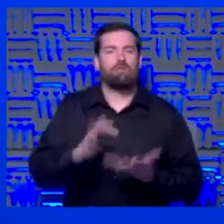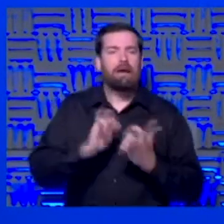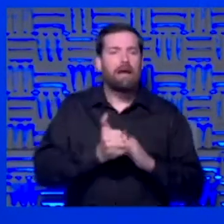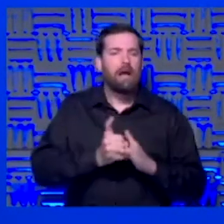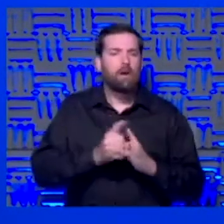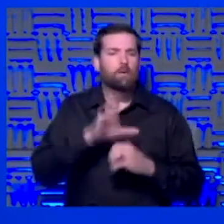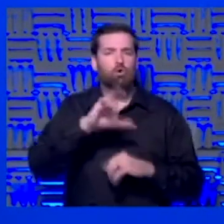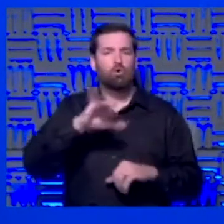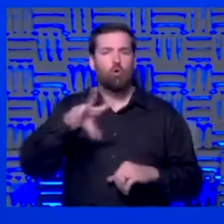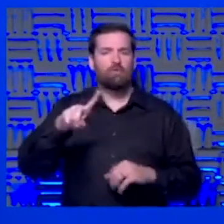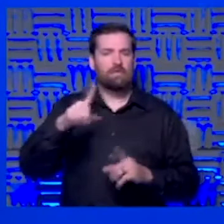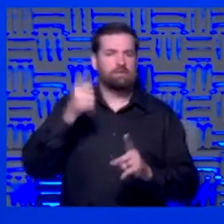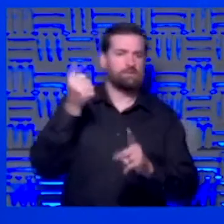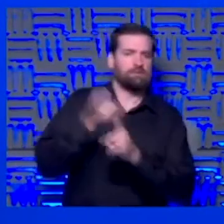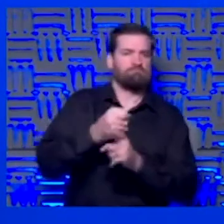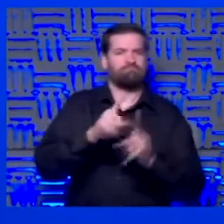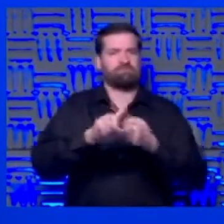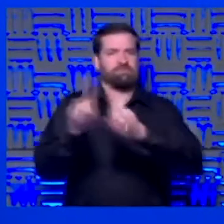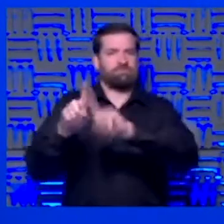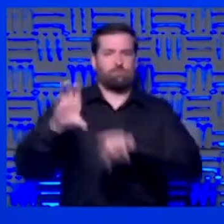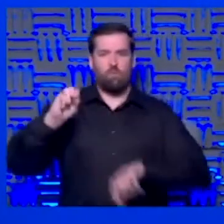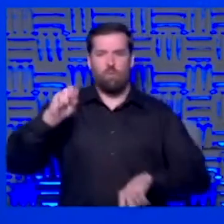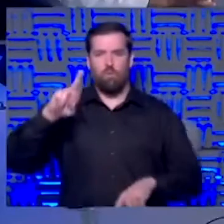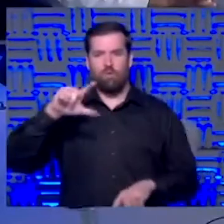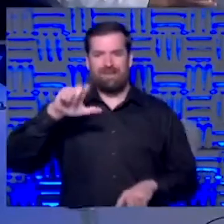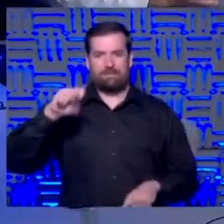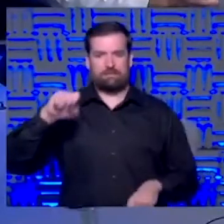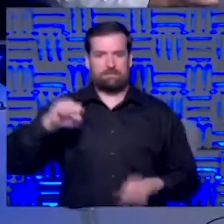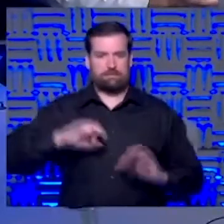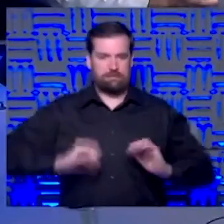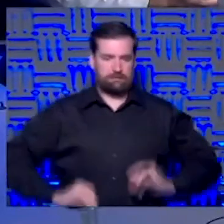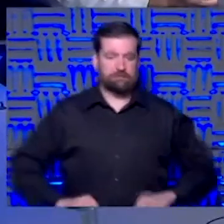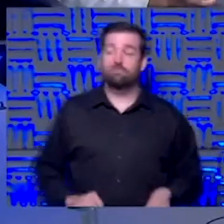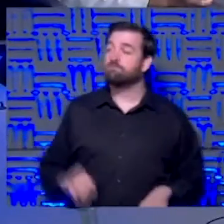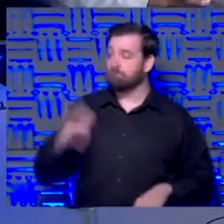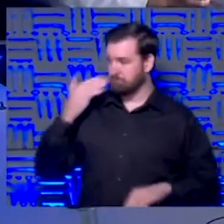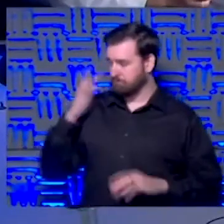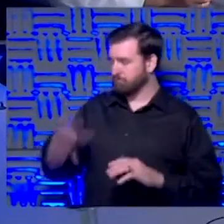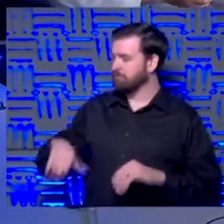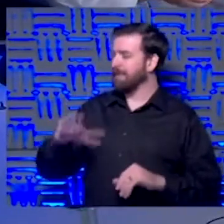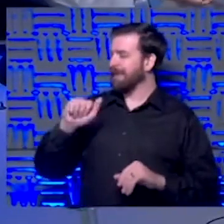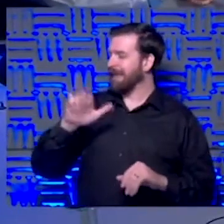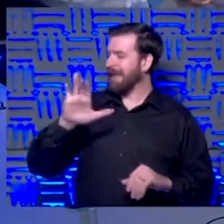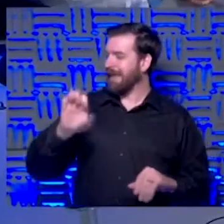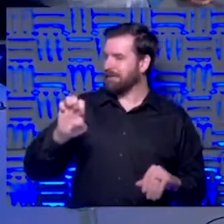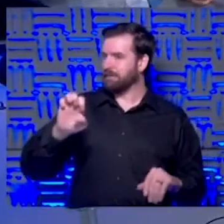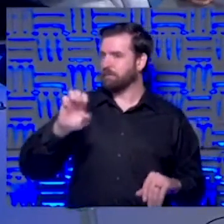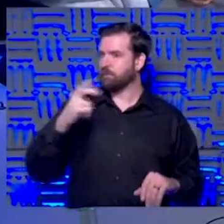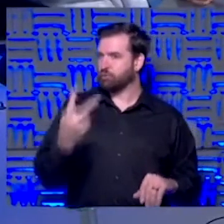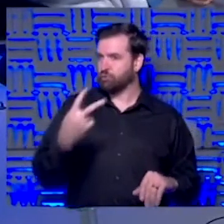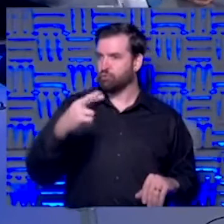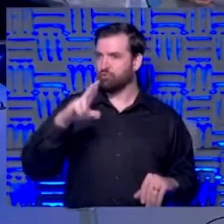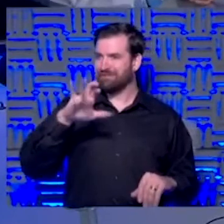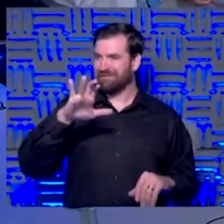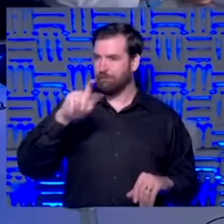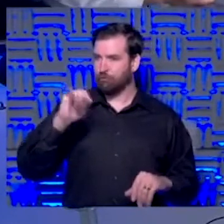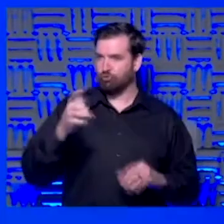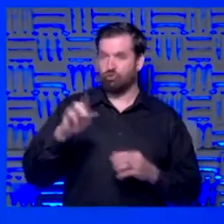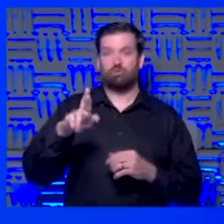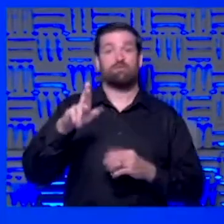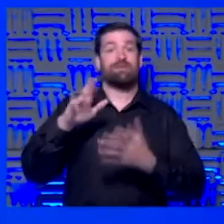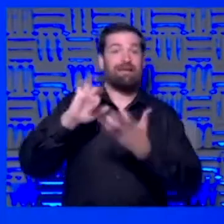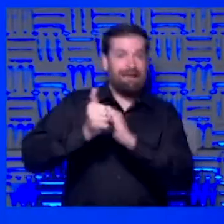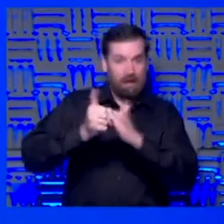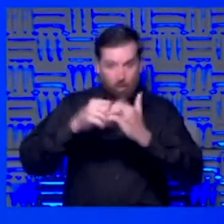organs in the body? Yeah. Well, we do know that the receptor, the ACE2 receptor that the virus uses to enter our